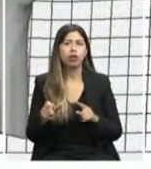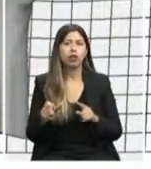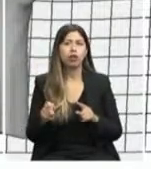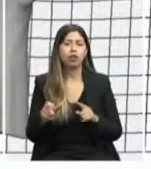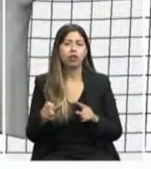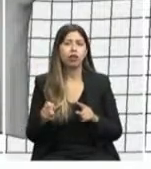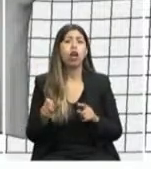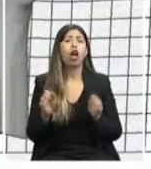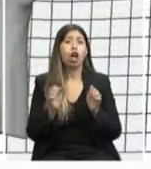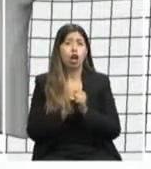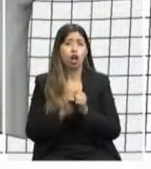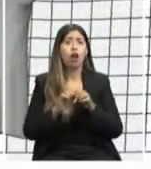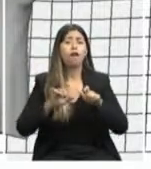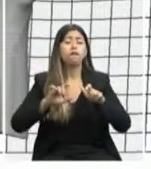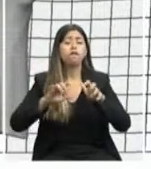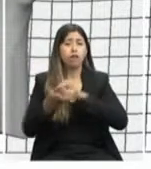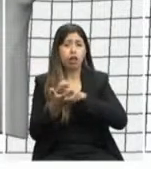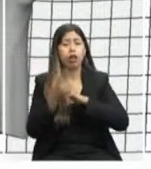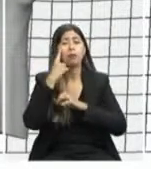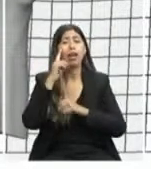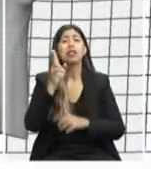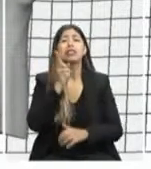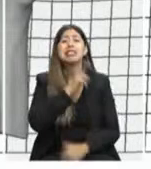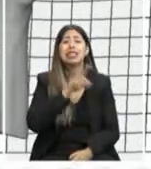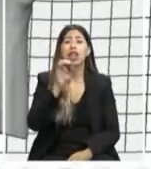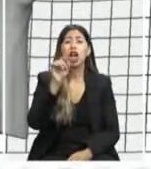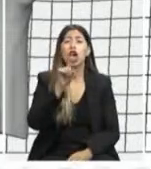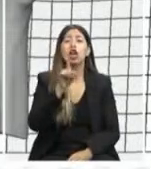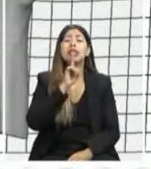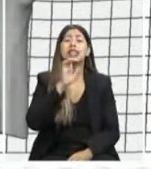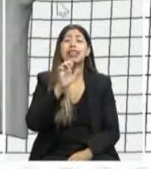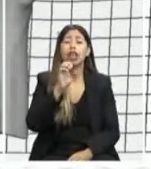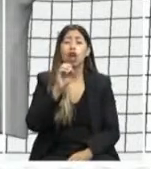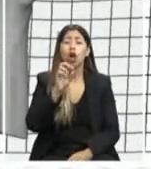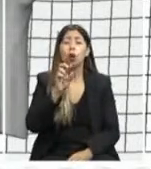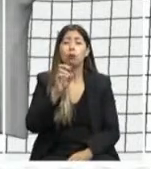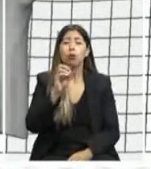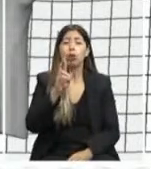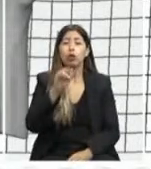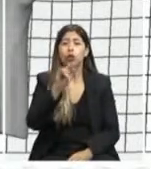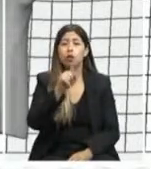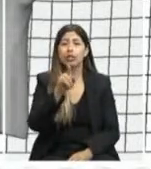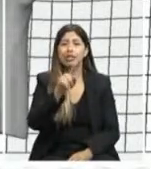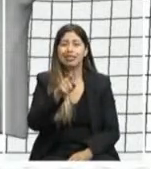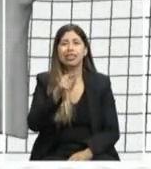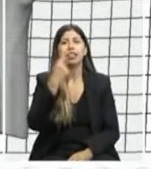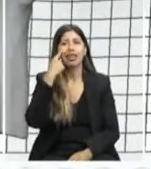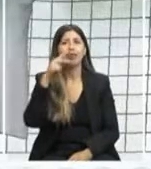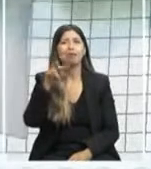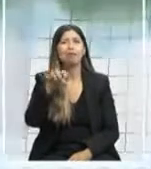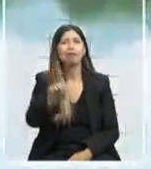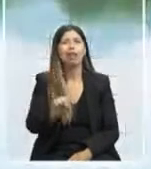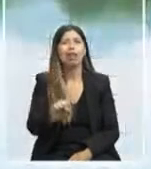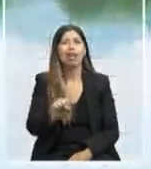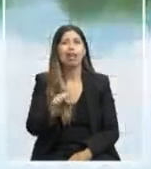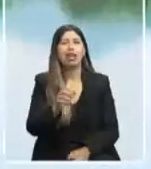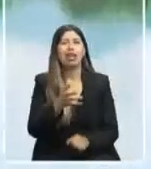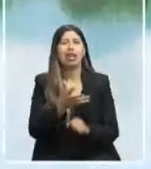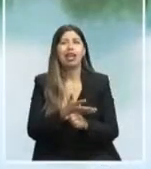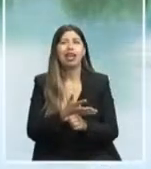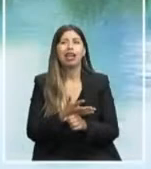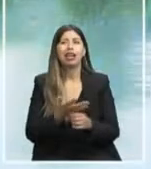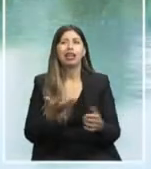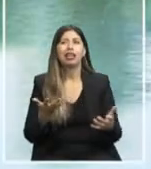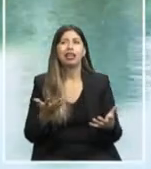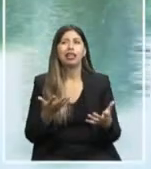zero chances to fracture the neck of the femur, while prehistoric individuals have a